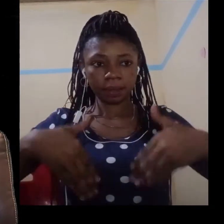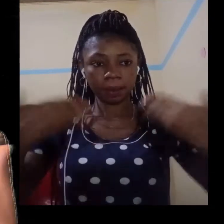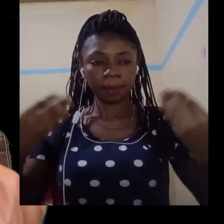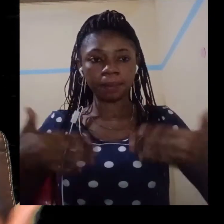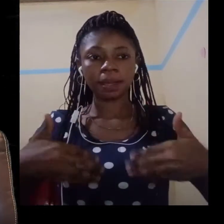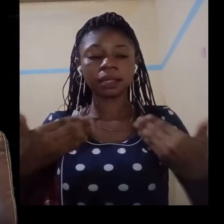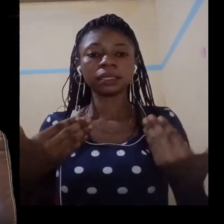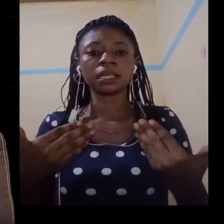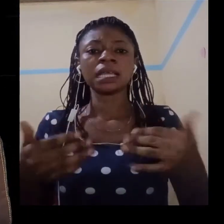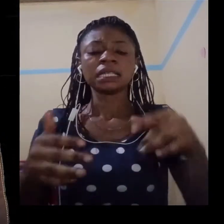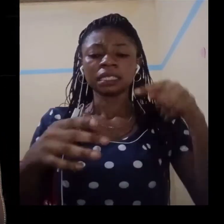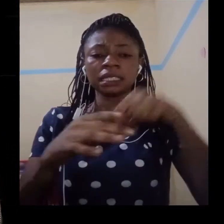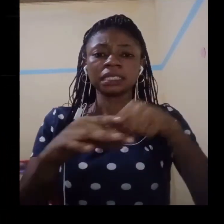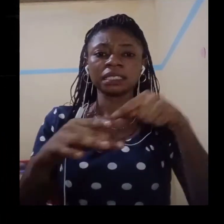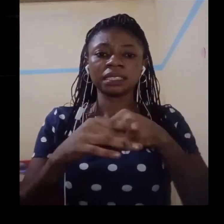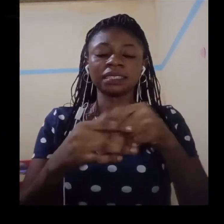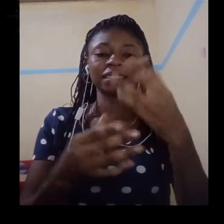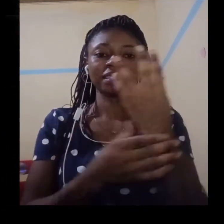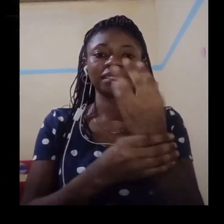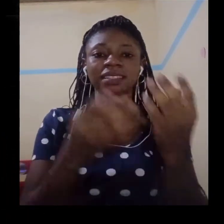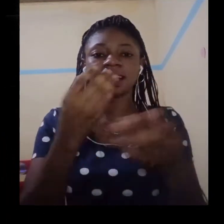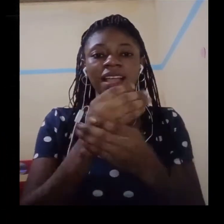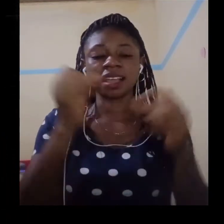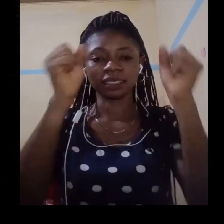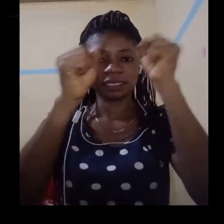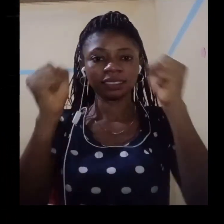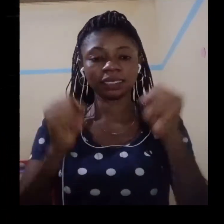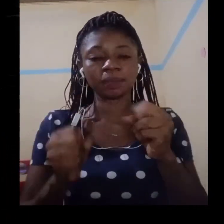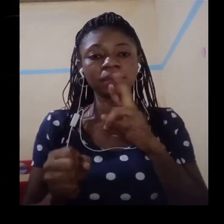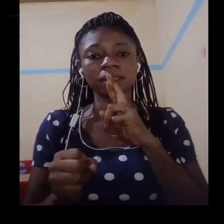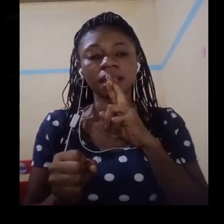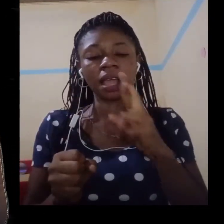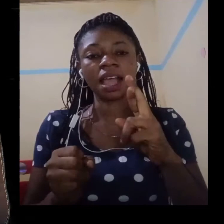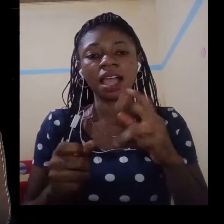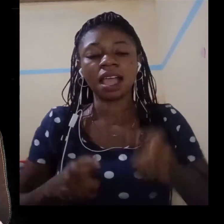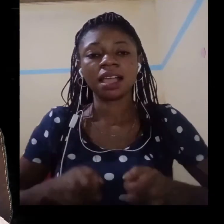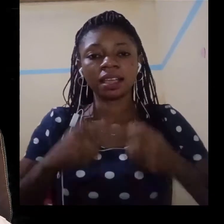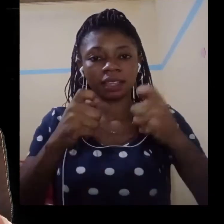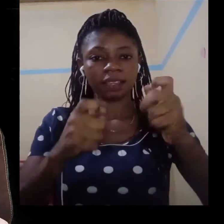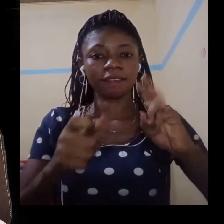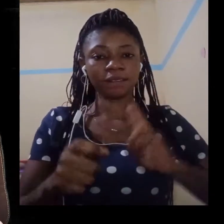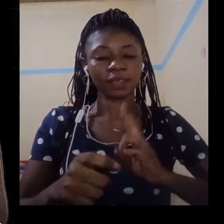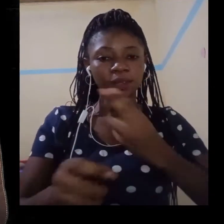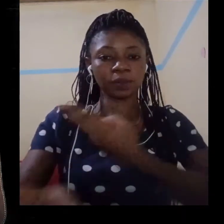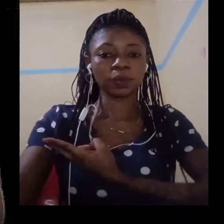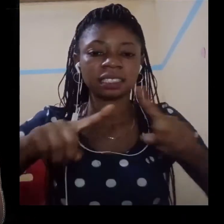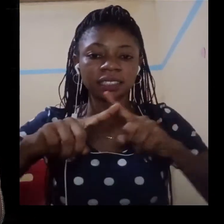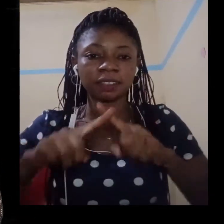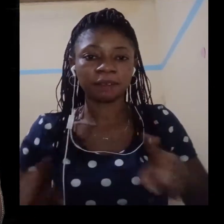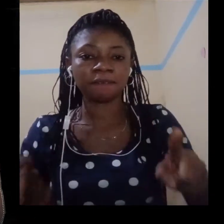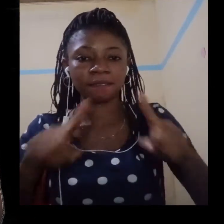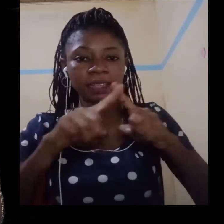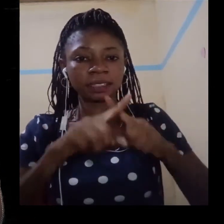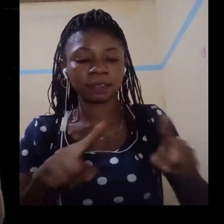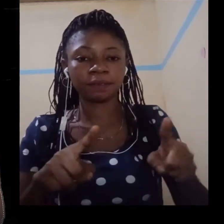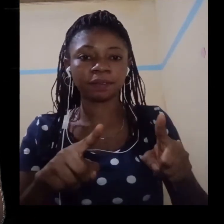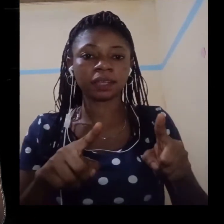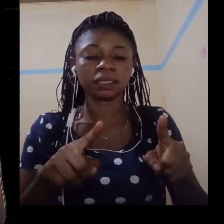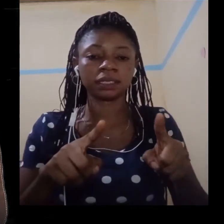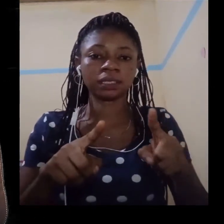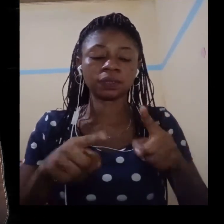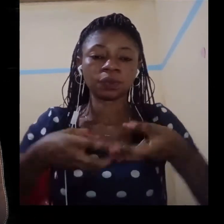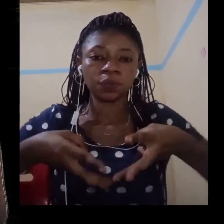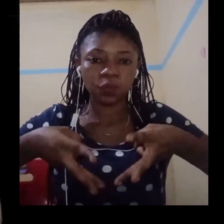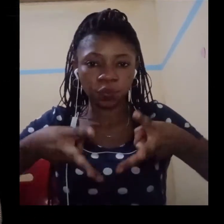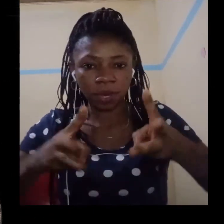this time the open handshake. Another handshake that features not as much as the open handshake is also the